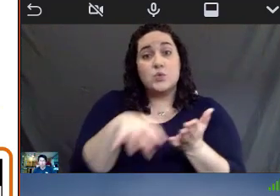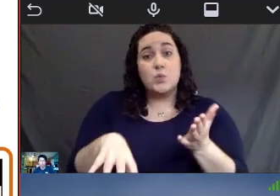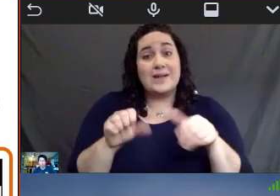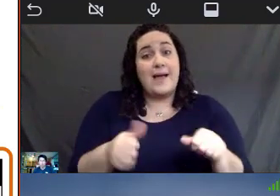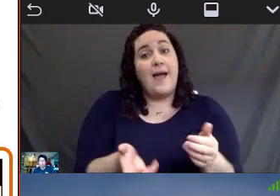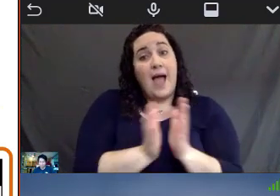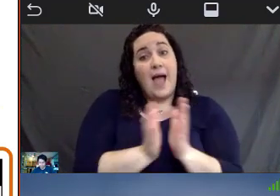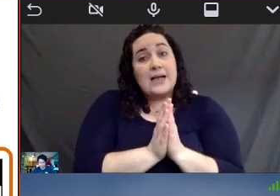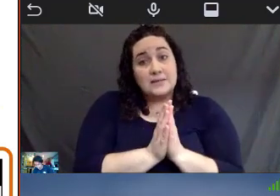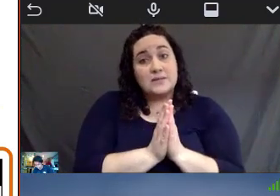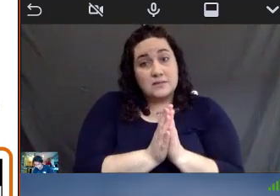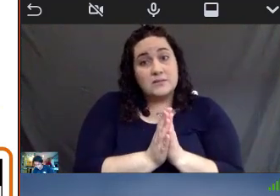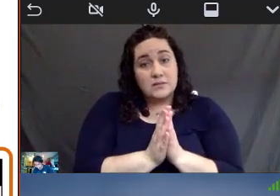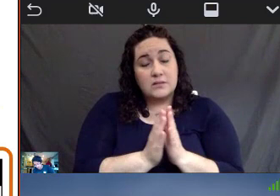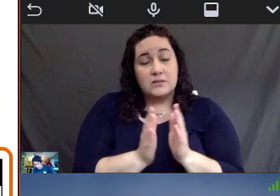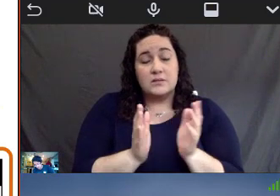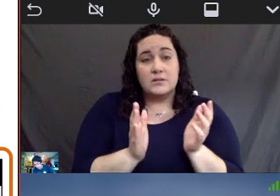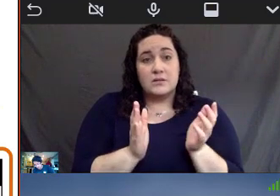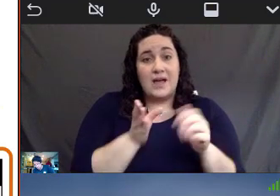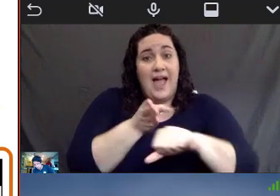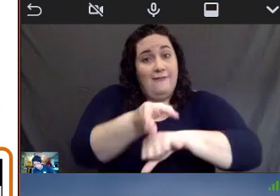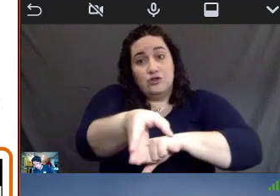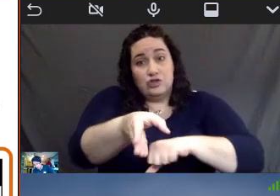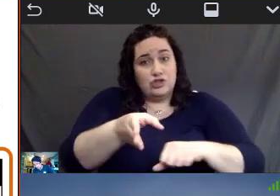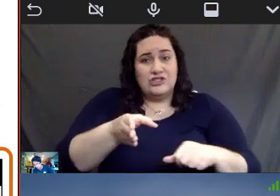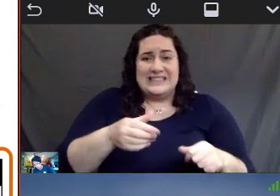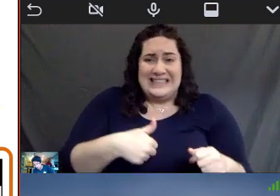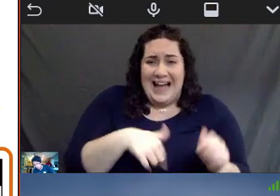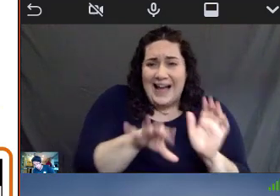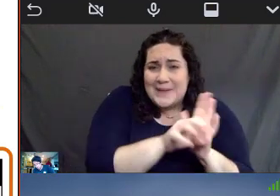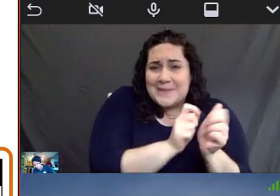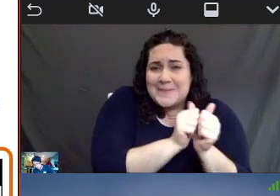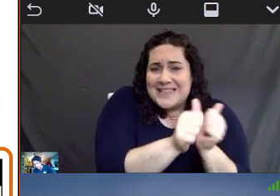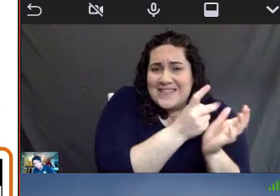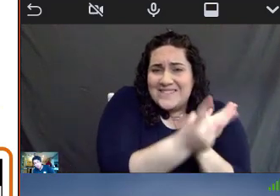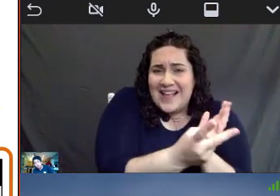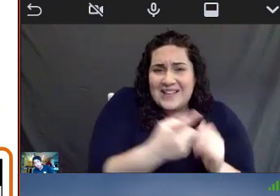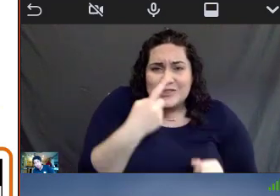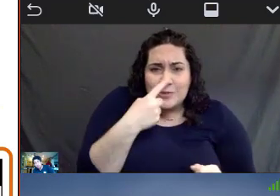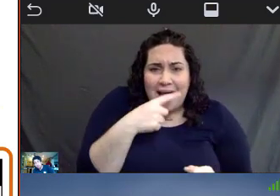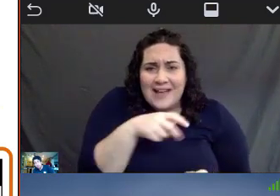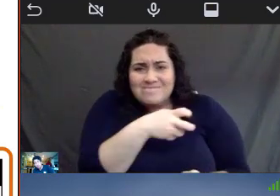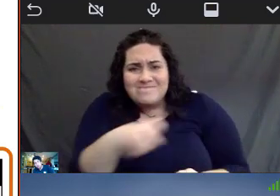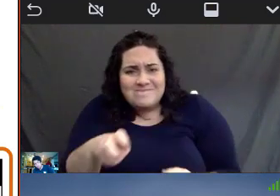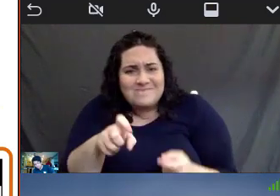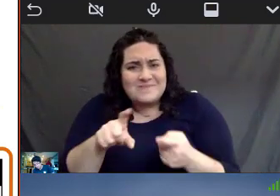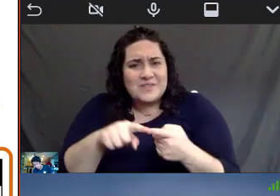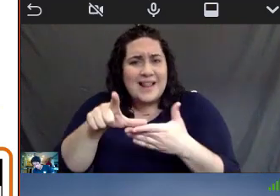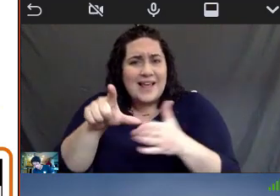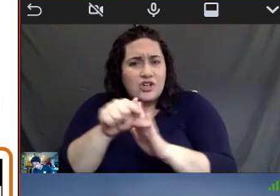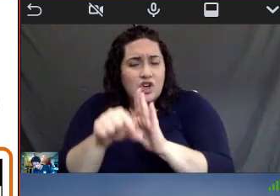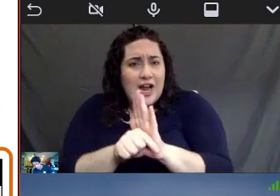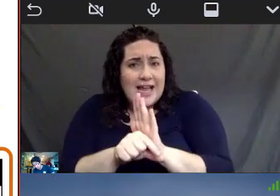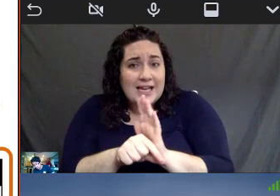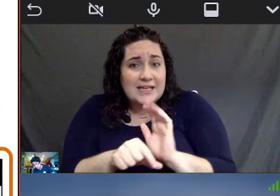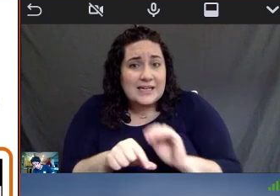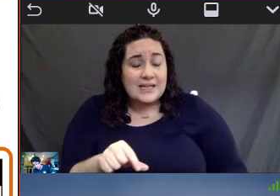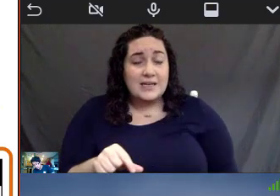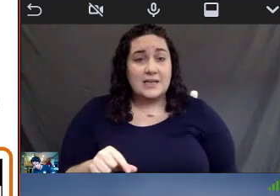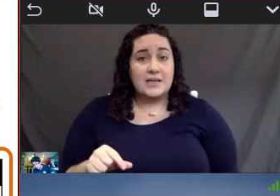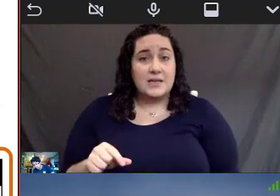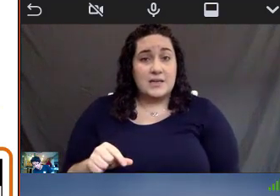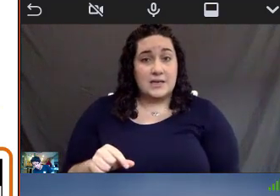for term and cumulative GPA. And I think you have the option to do that until your degree is certified.